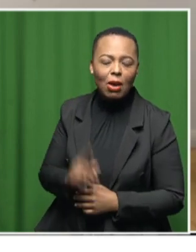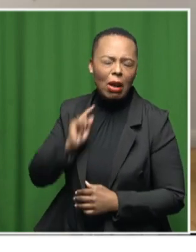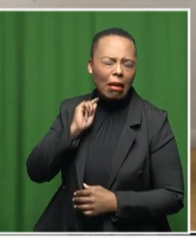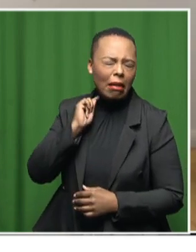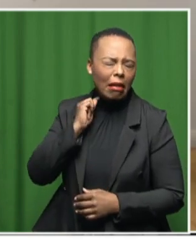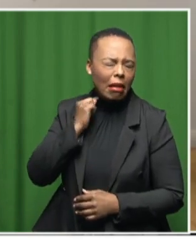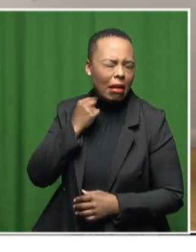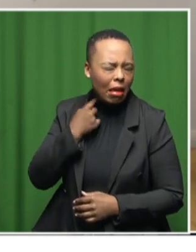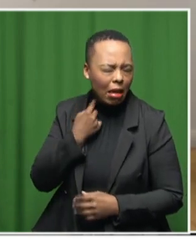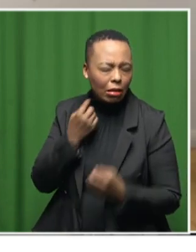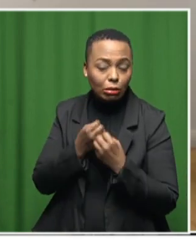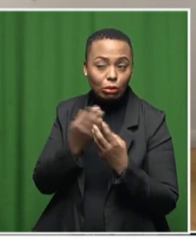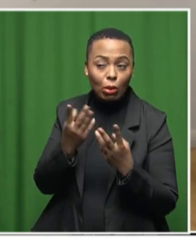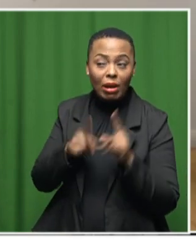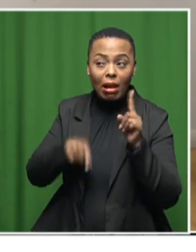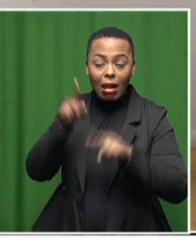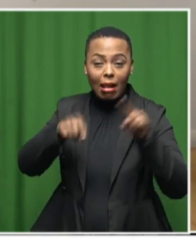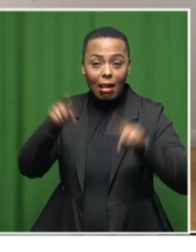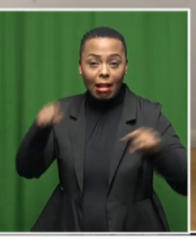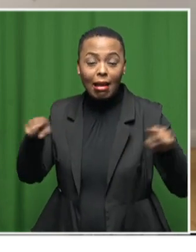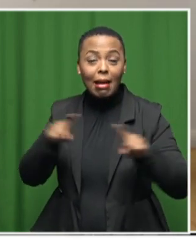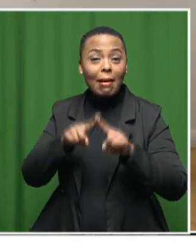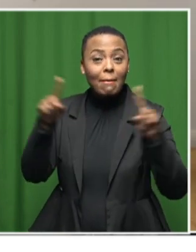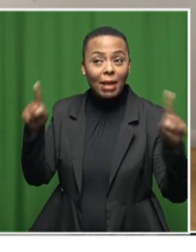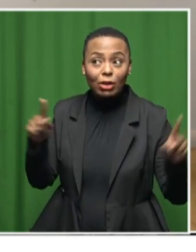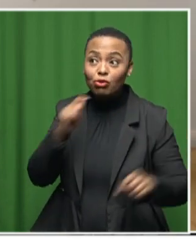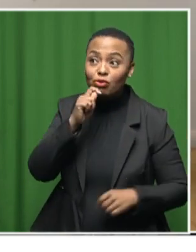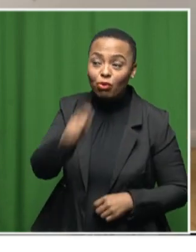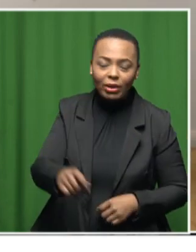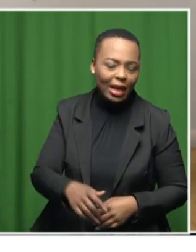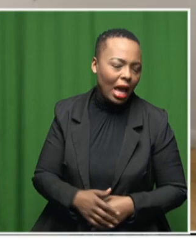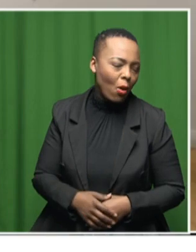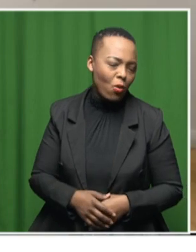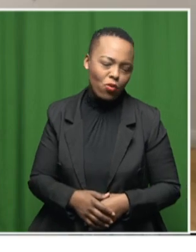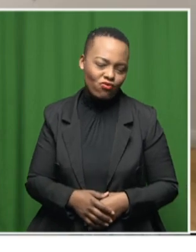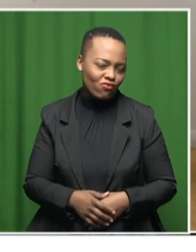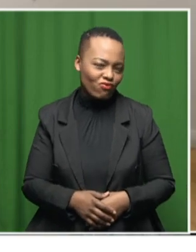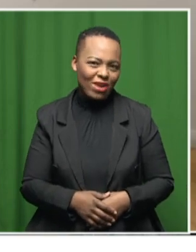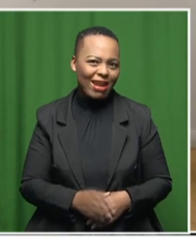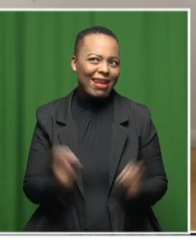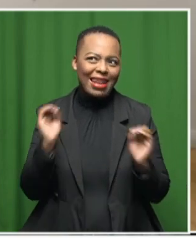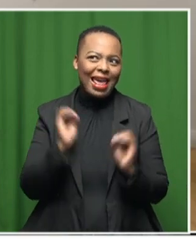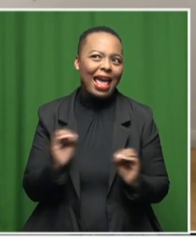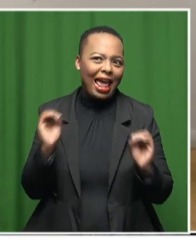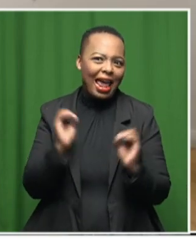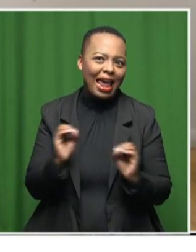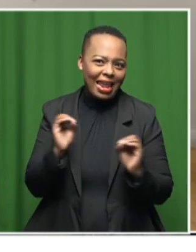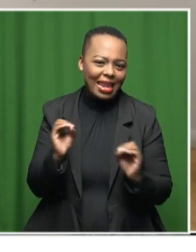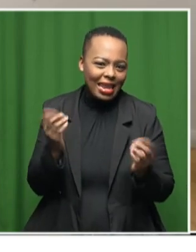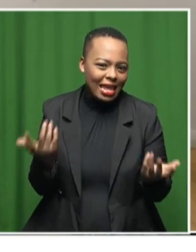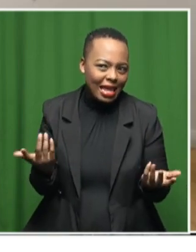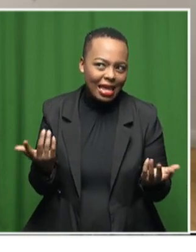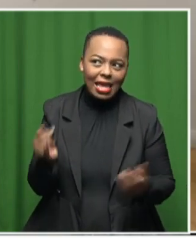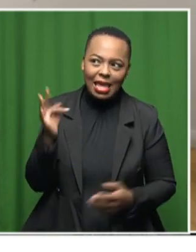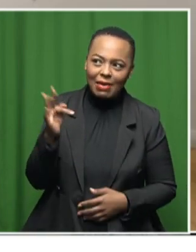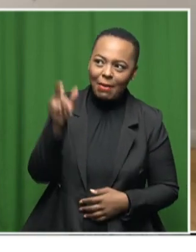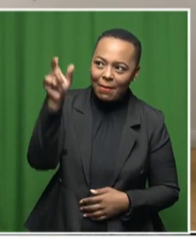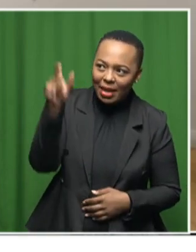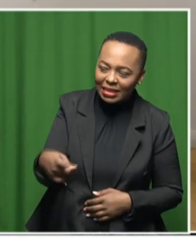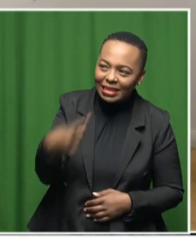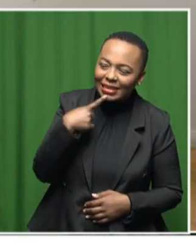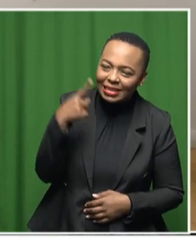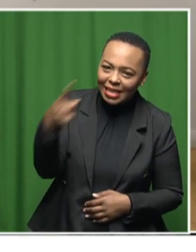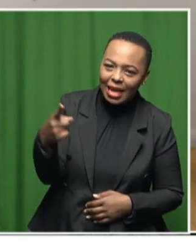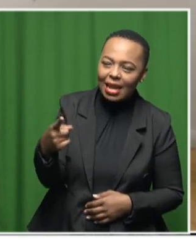got so many variations, but the truth, none. So what if That's so someone puts true. it to you that what